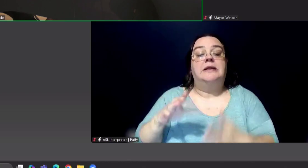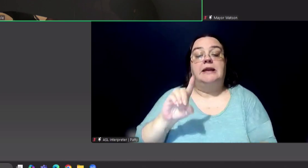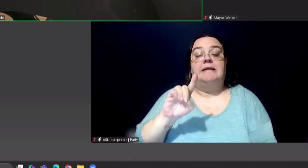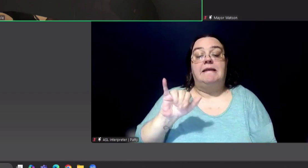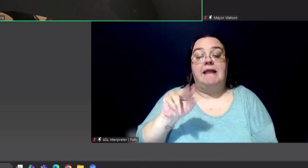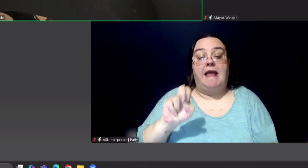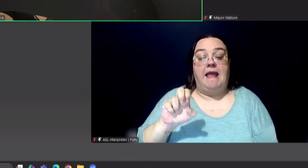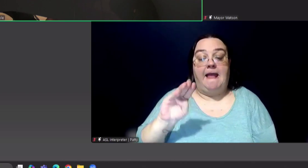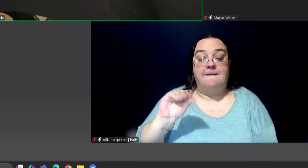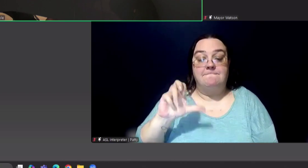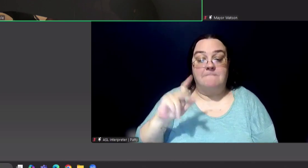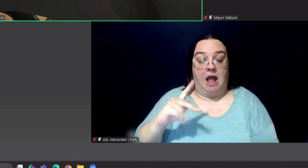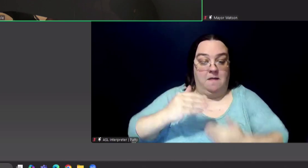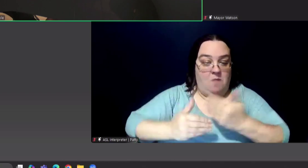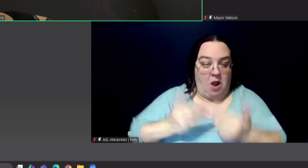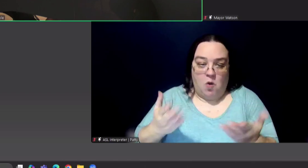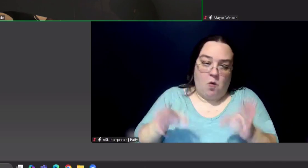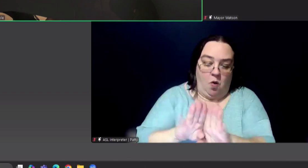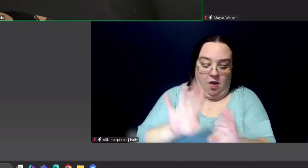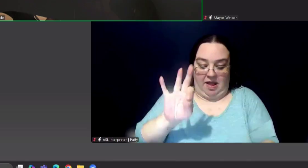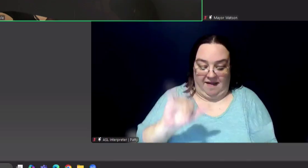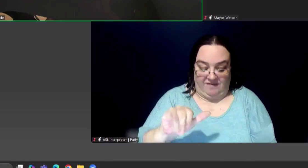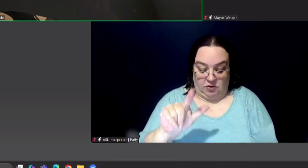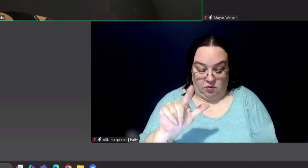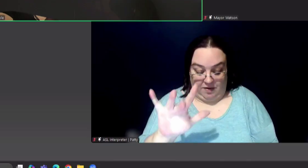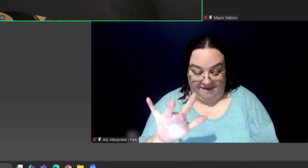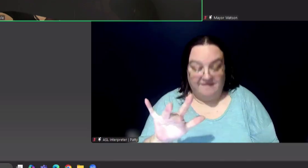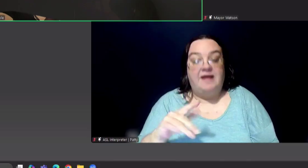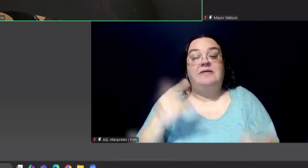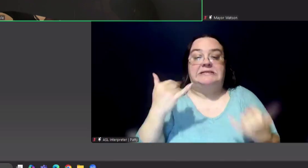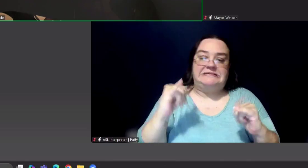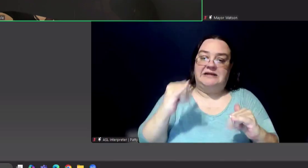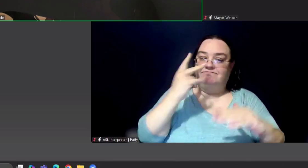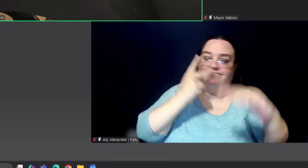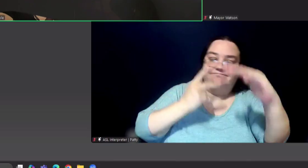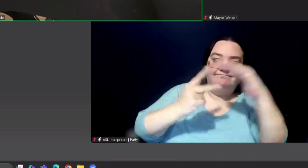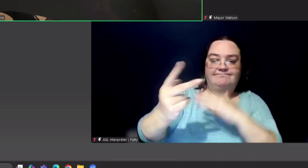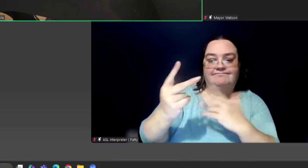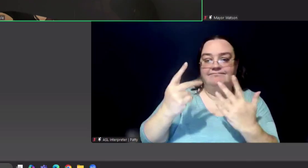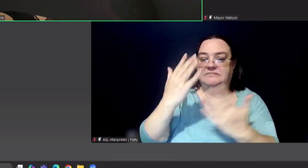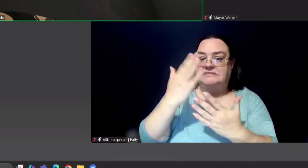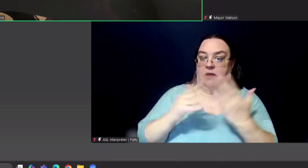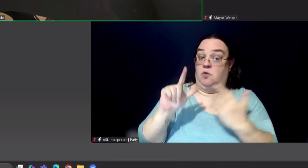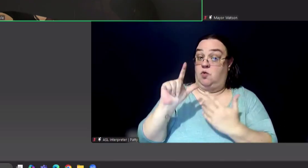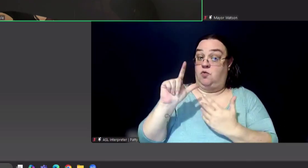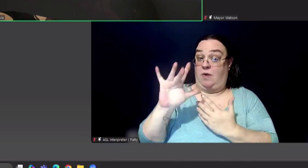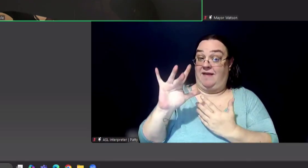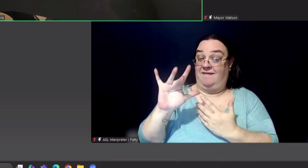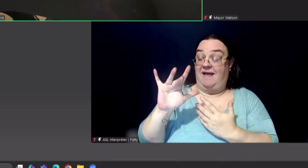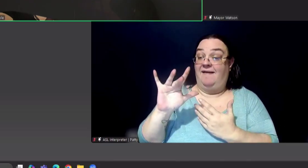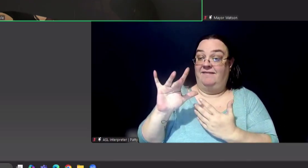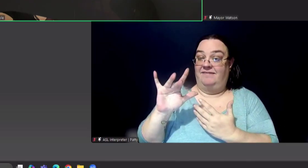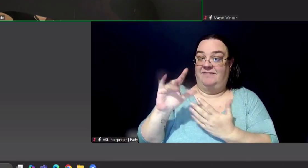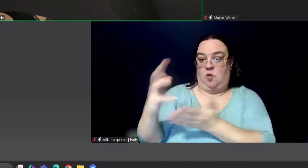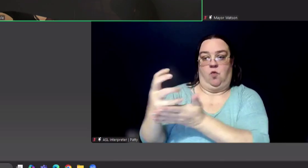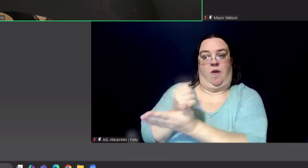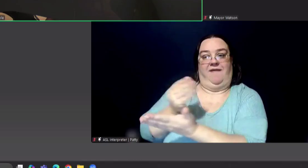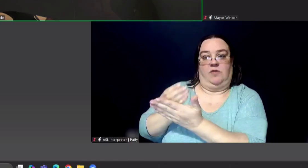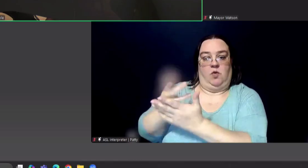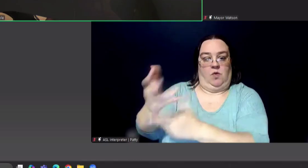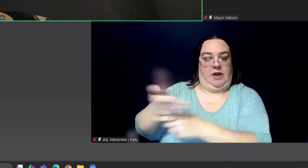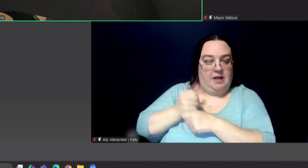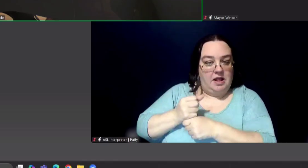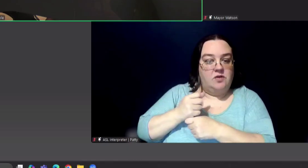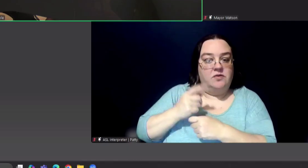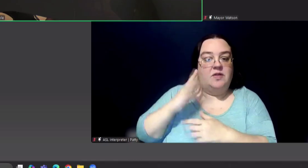year 25. We're still anticipating some 25 revenues to come in. So within the next 2 weeks, we'll be